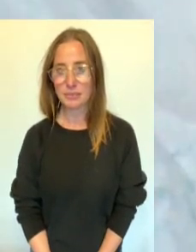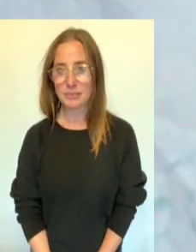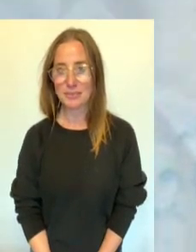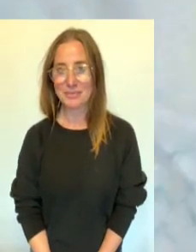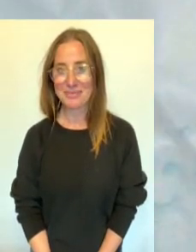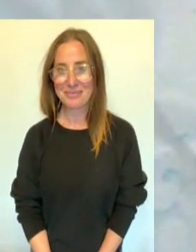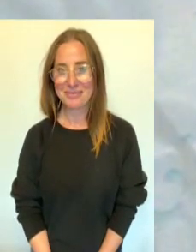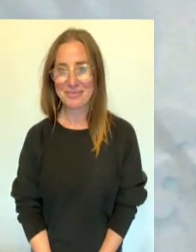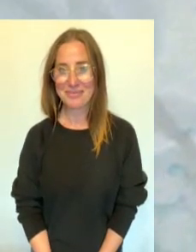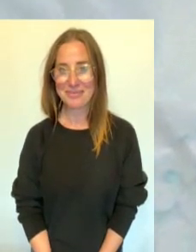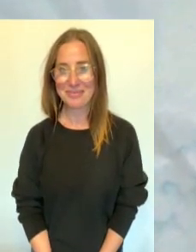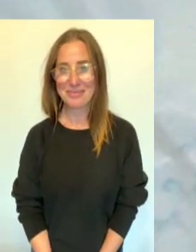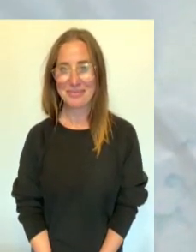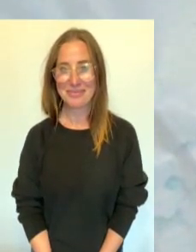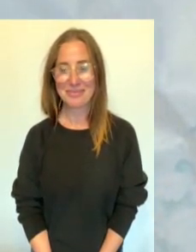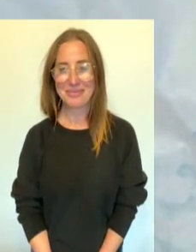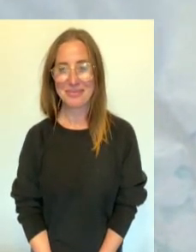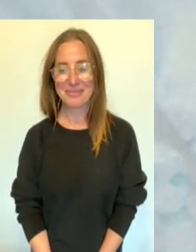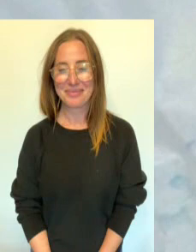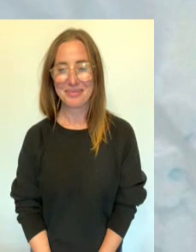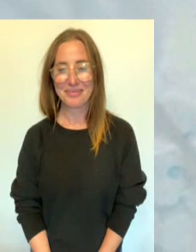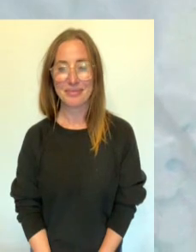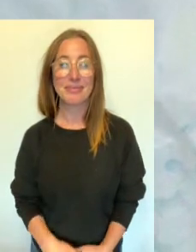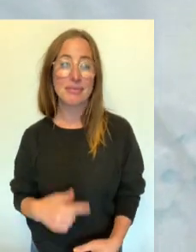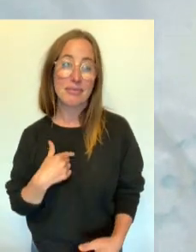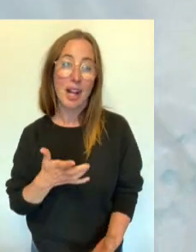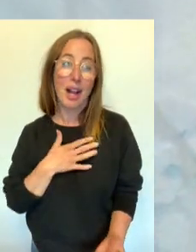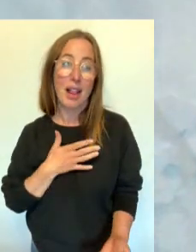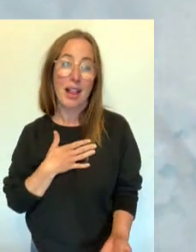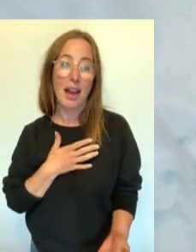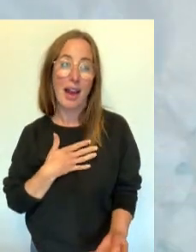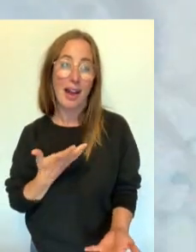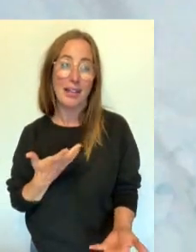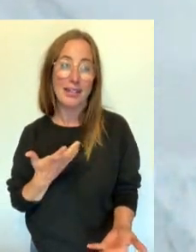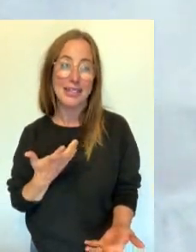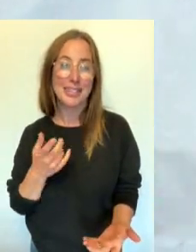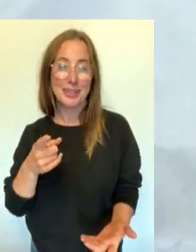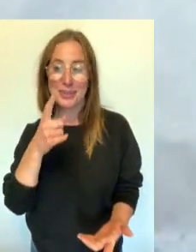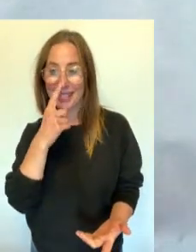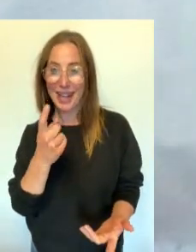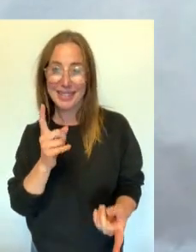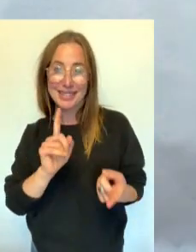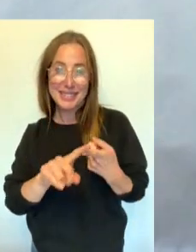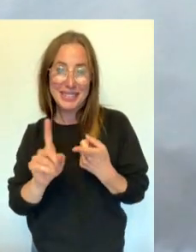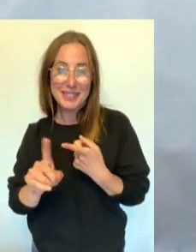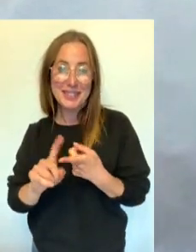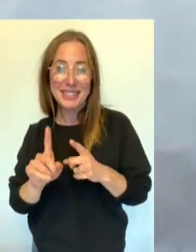But I quite like that you can create different dots with different